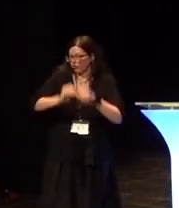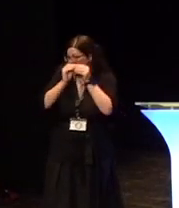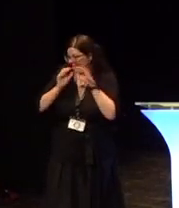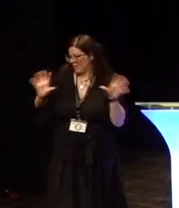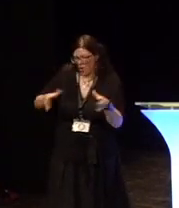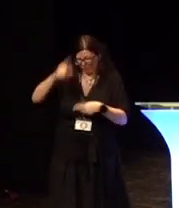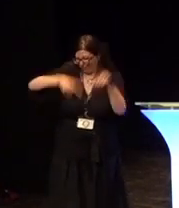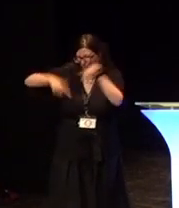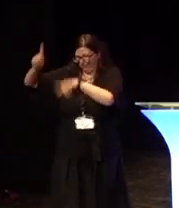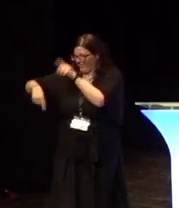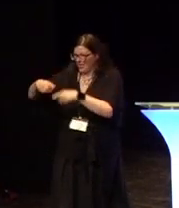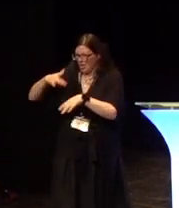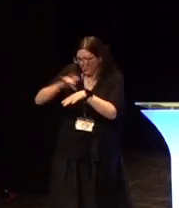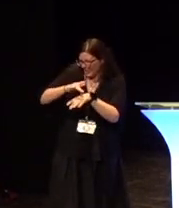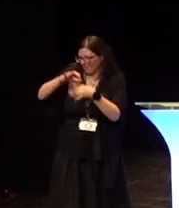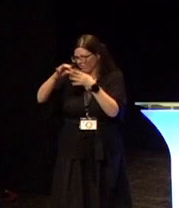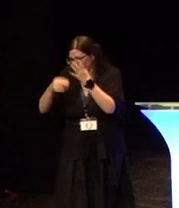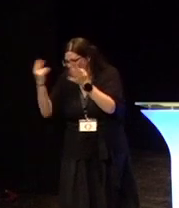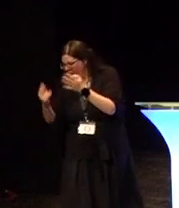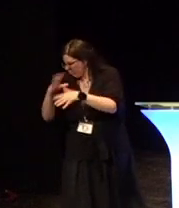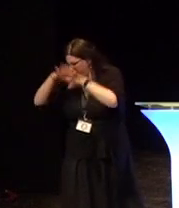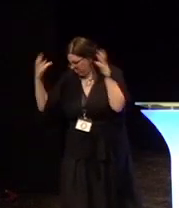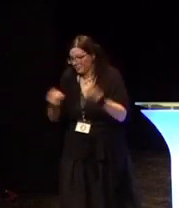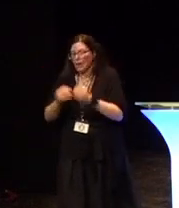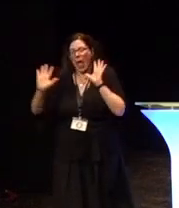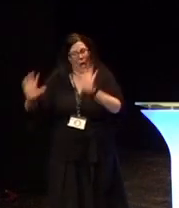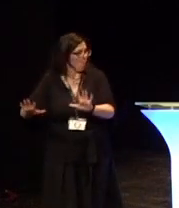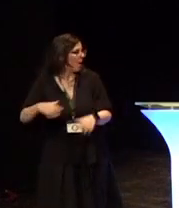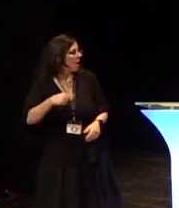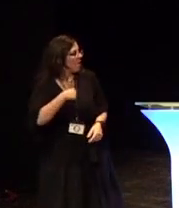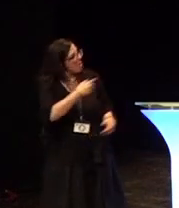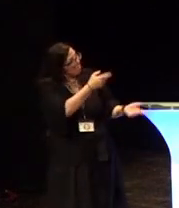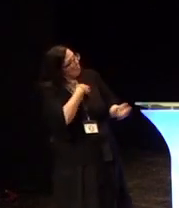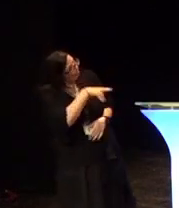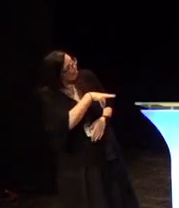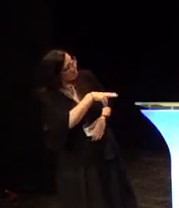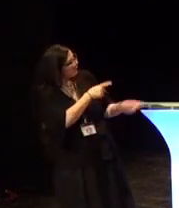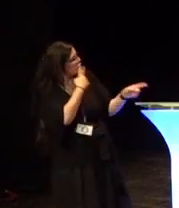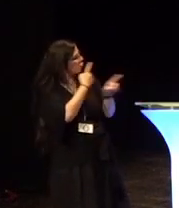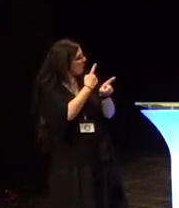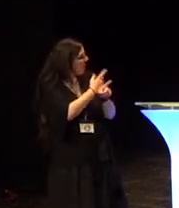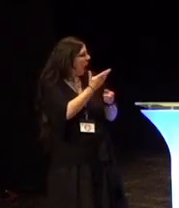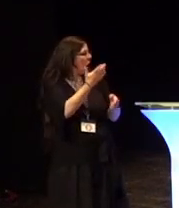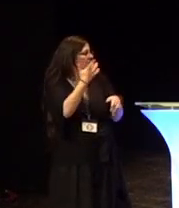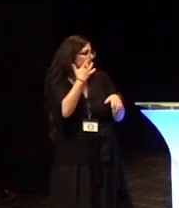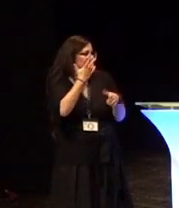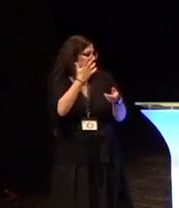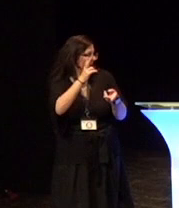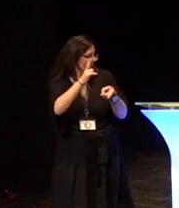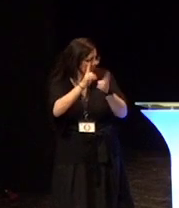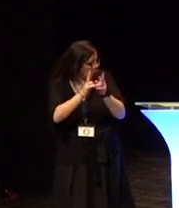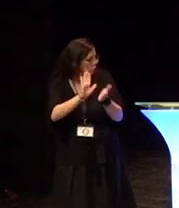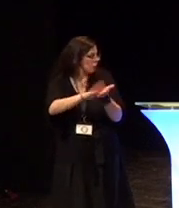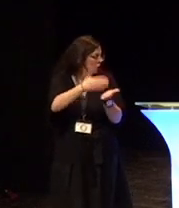a group. So it's a deaf creative group I'm a part of, which includes theatre, all elements of the creative industry.